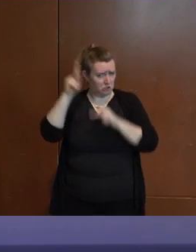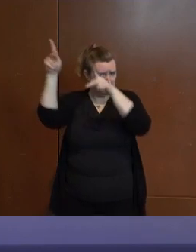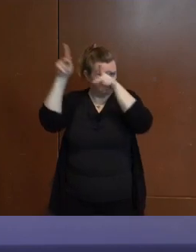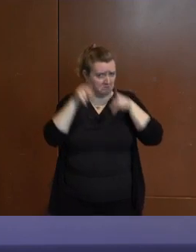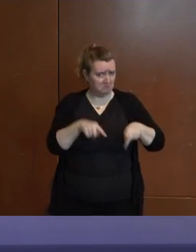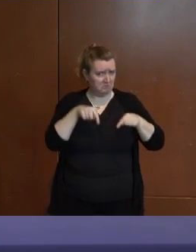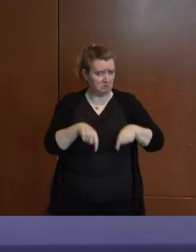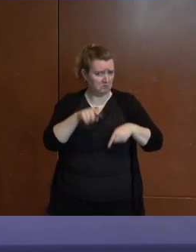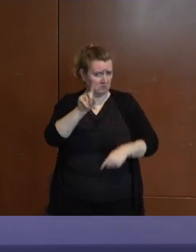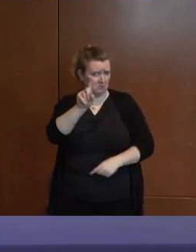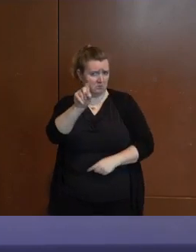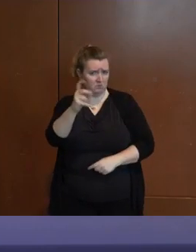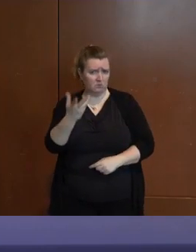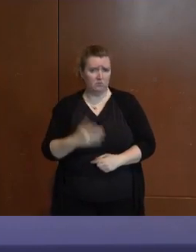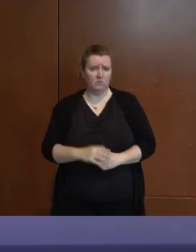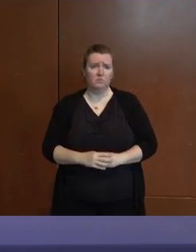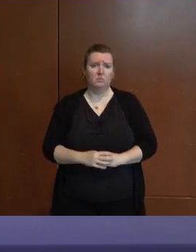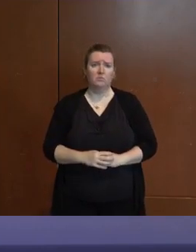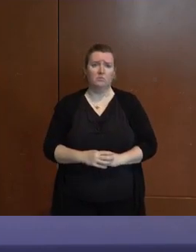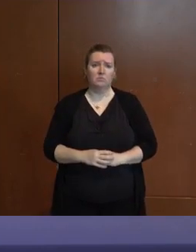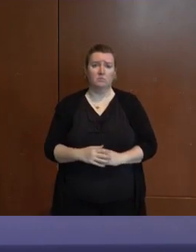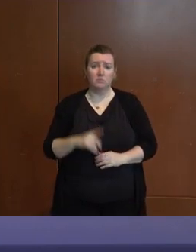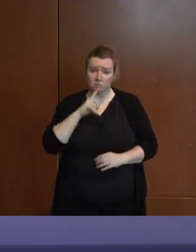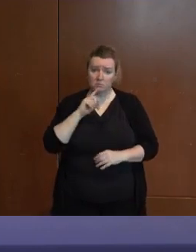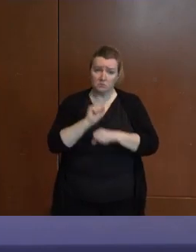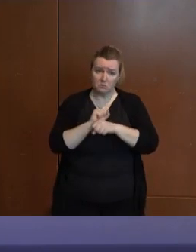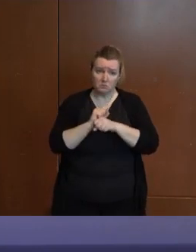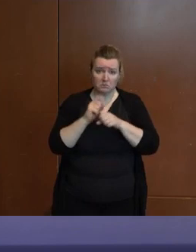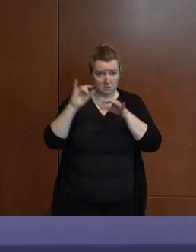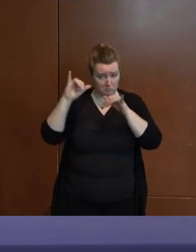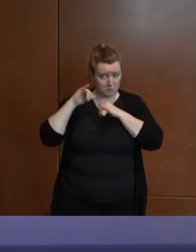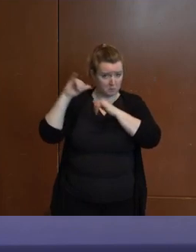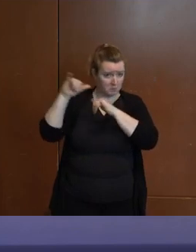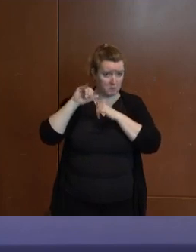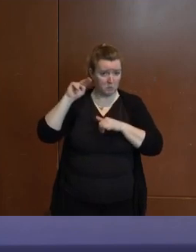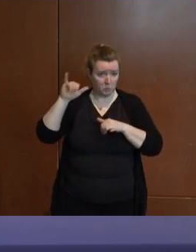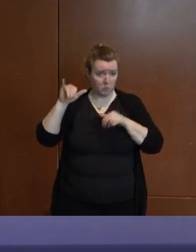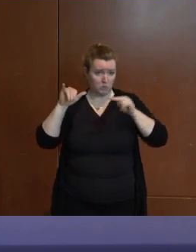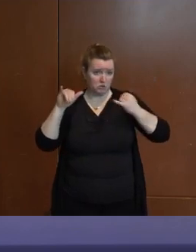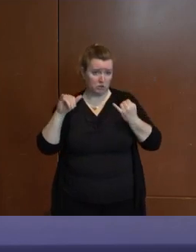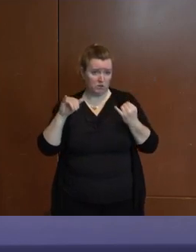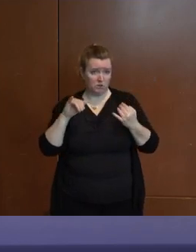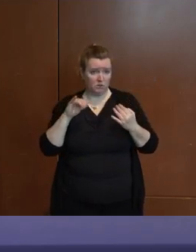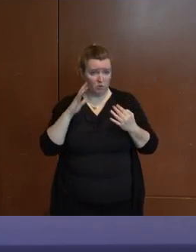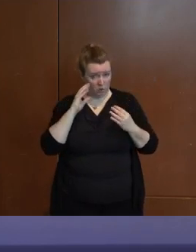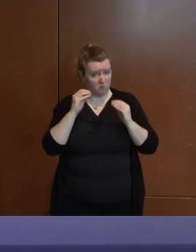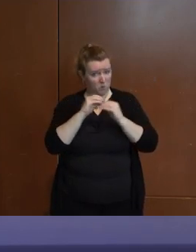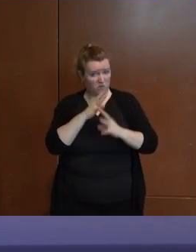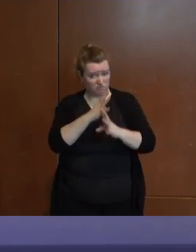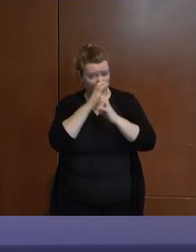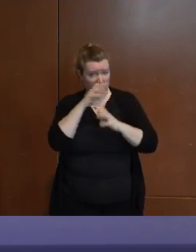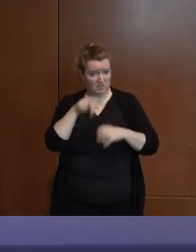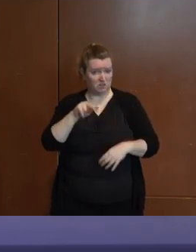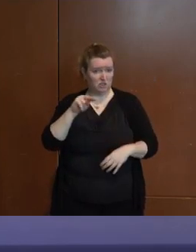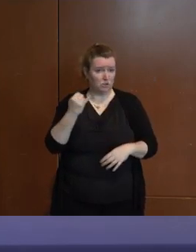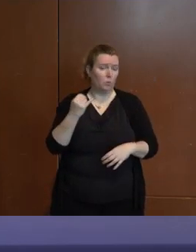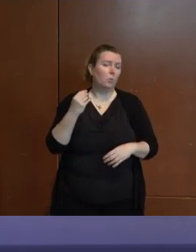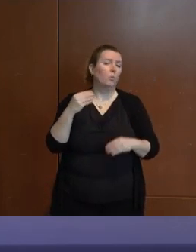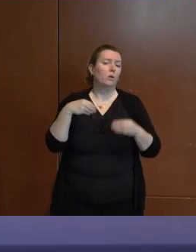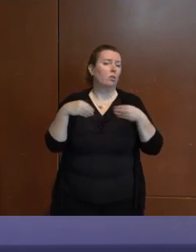And if so, are you likely to go less or more restrictive? And then the rest of the questions are mine. There's